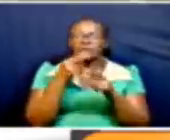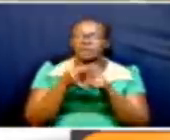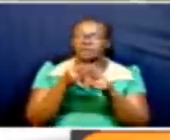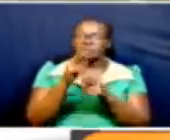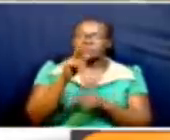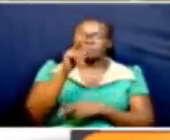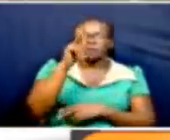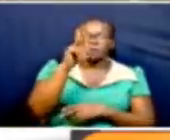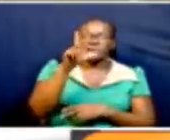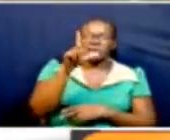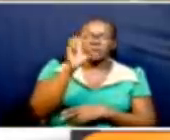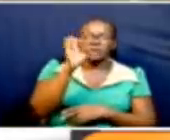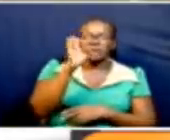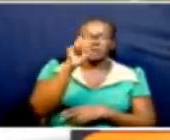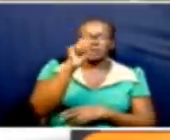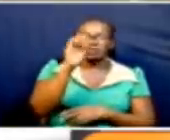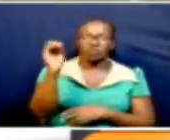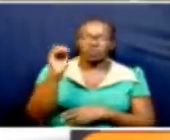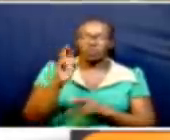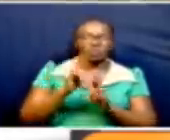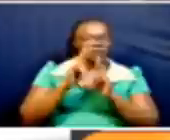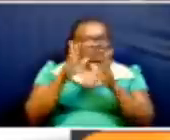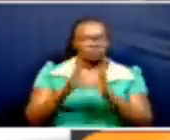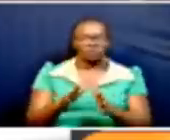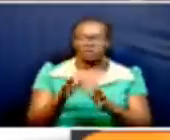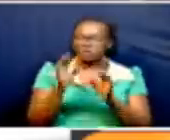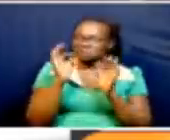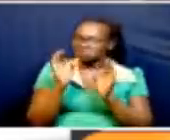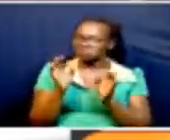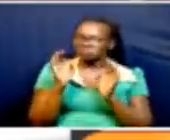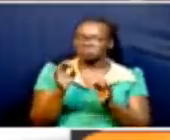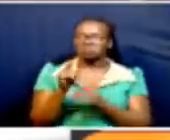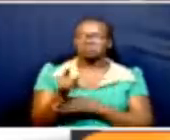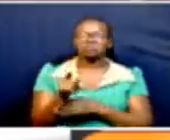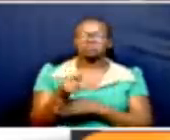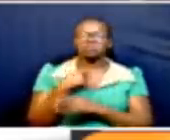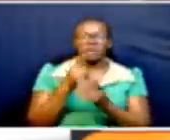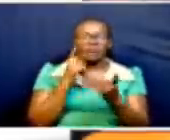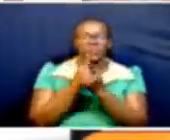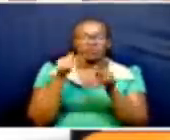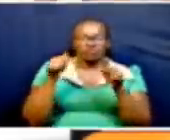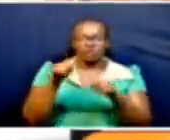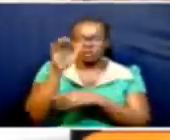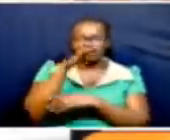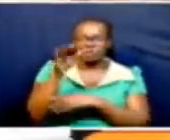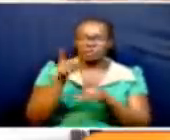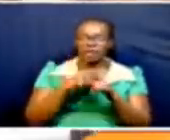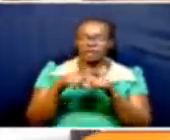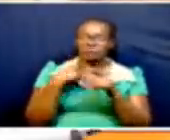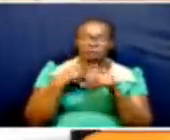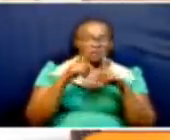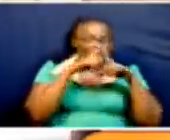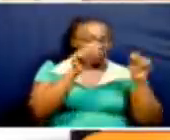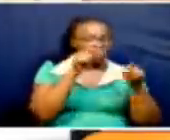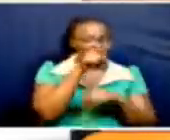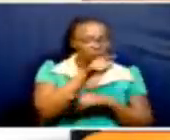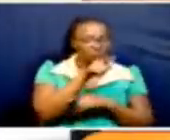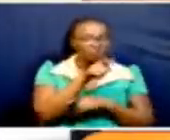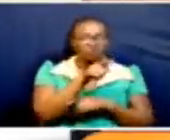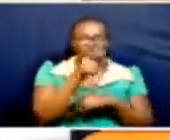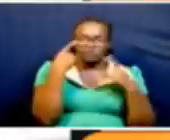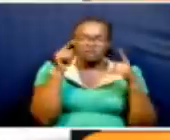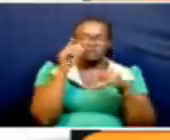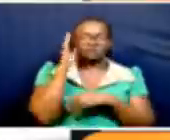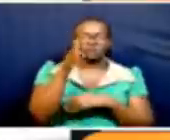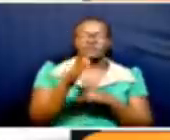name? Leto. Leto. Yeah. Stephen Leto. In fact, I met him today in Parliament. Yeah. And I told him, young man, you are going places. He's a good